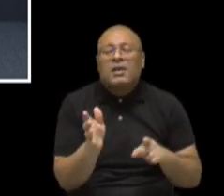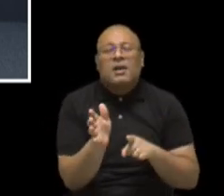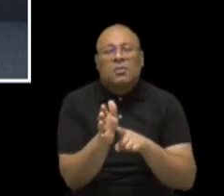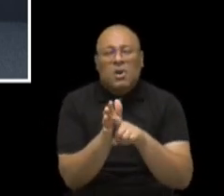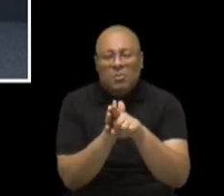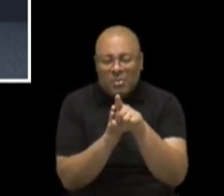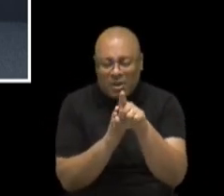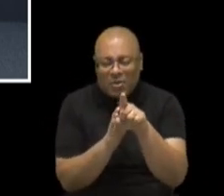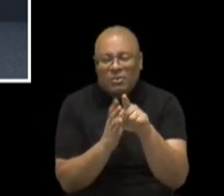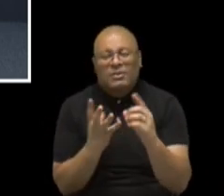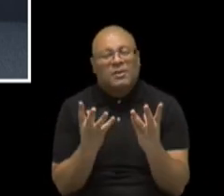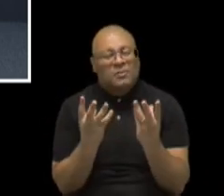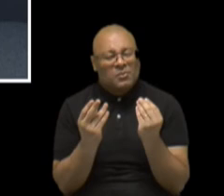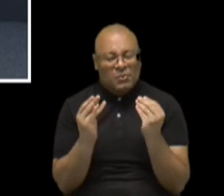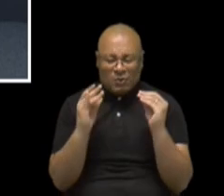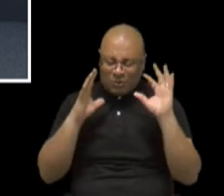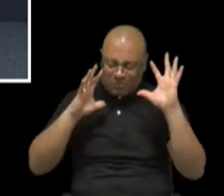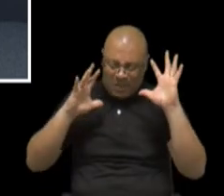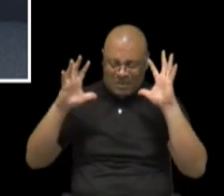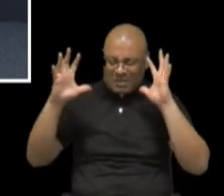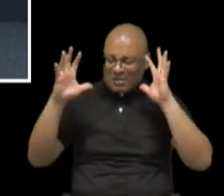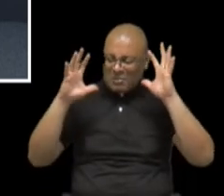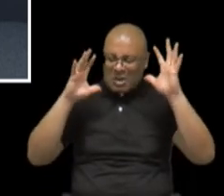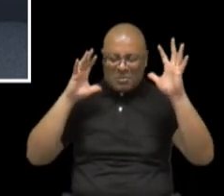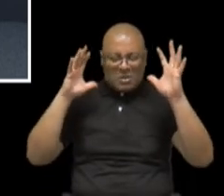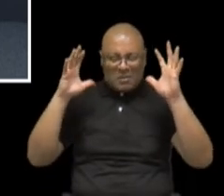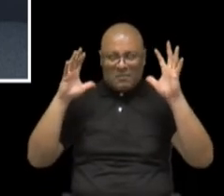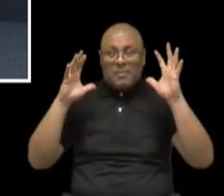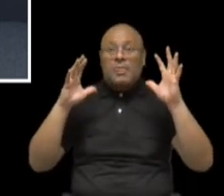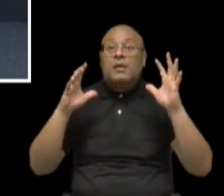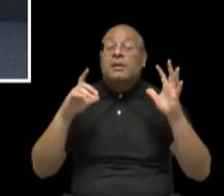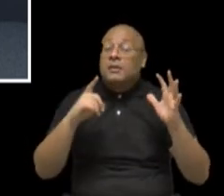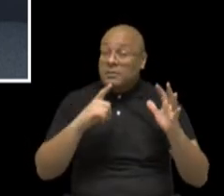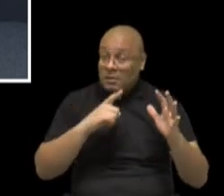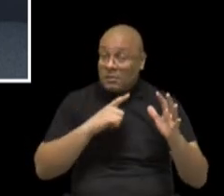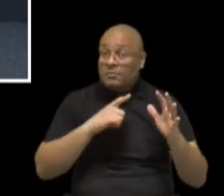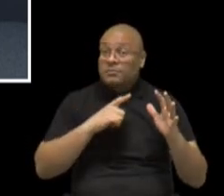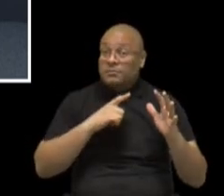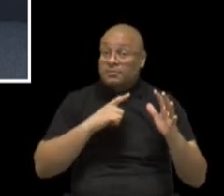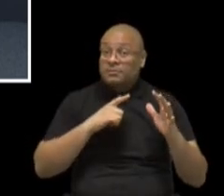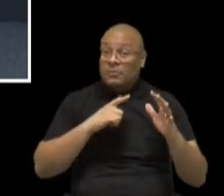a lot. Why we do this and who we do it for.